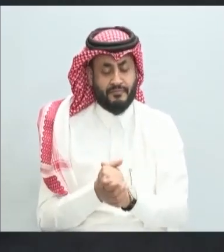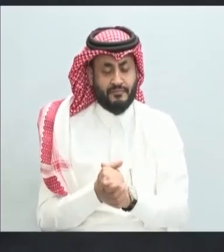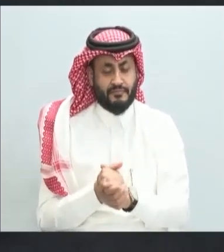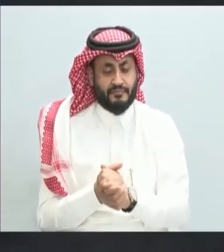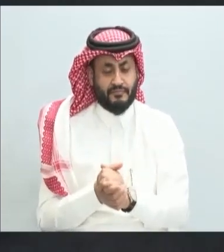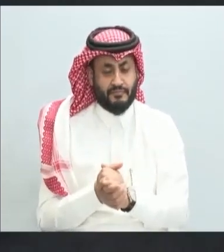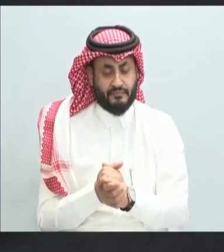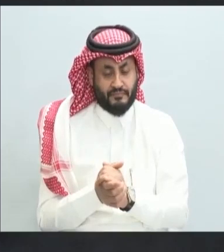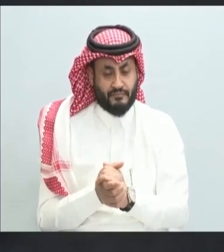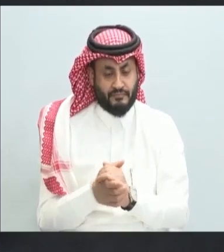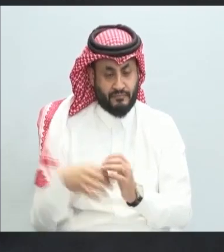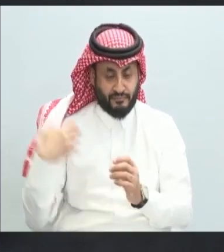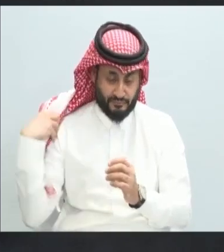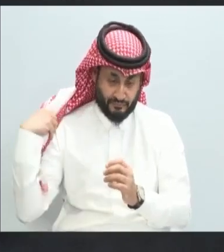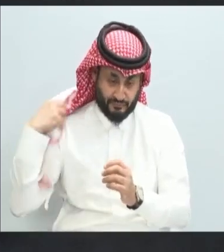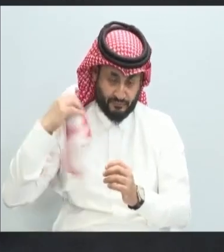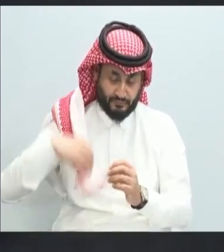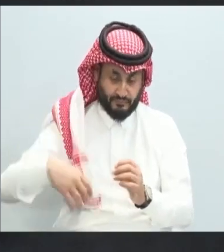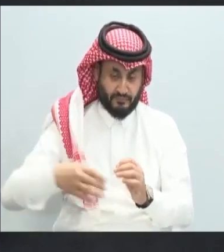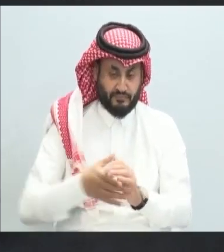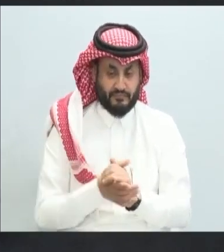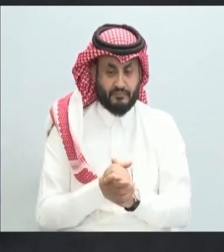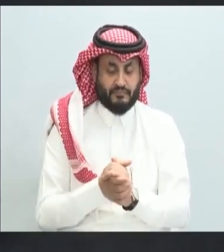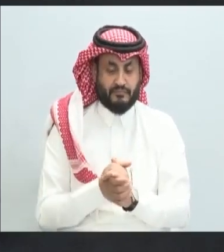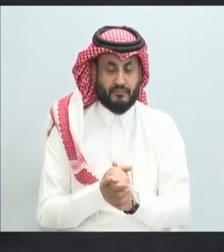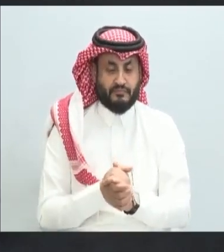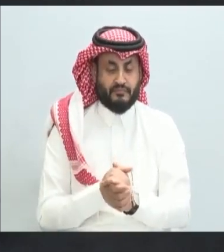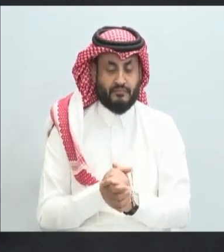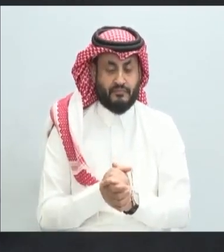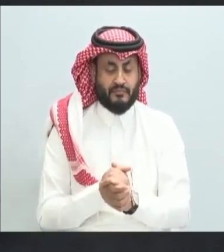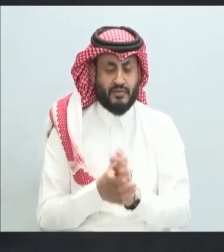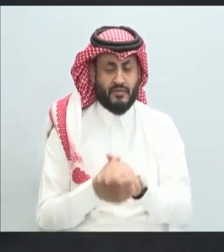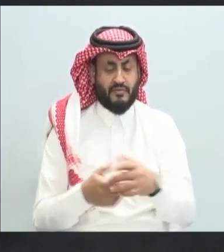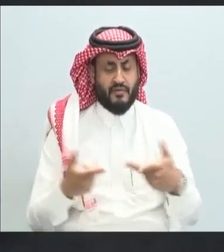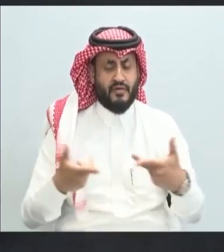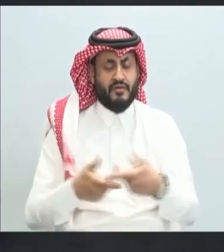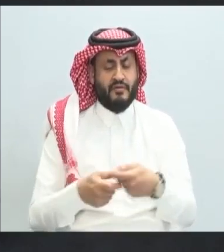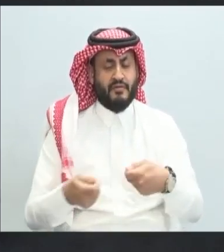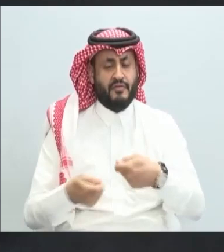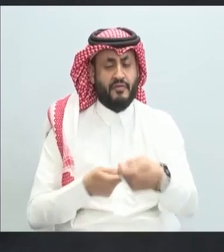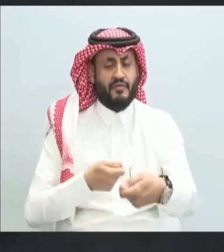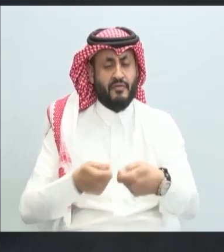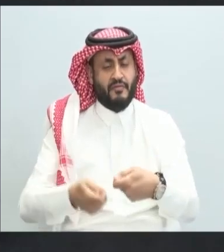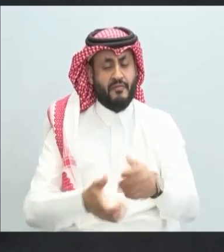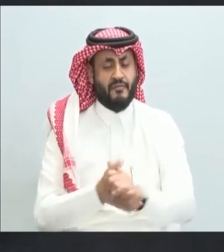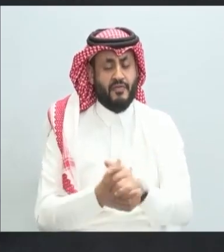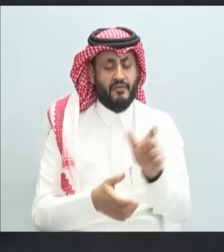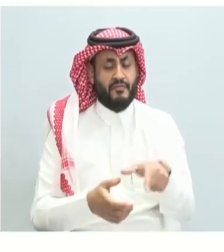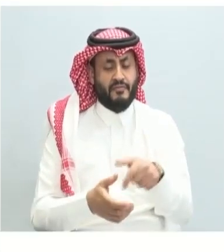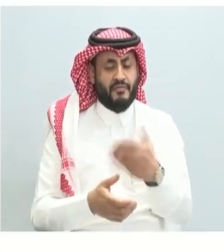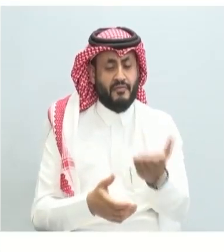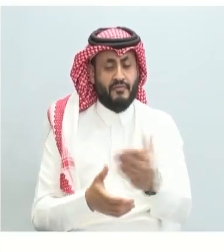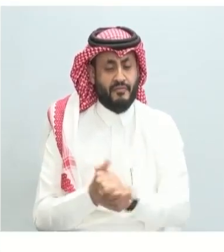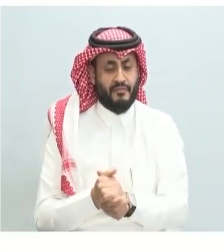feelings, writing about his things, and also to share it with people. This is what do we mean